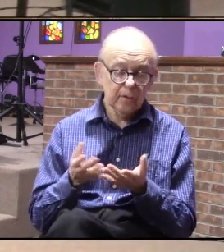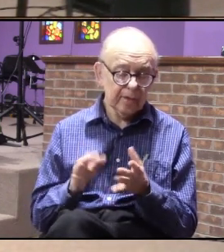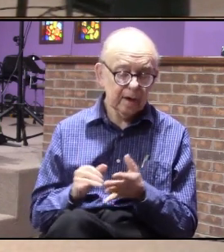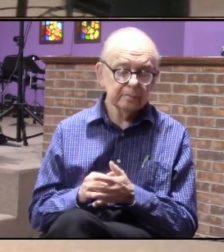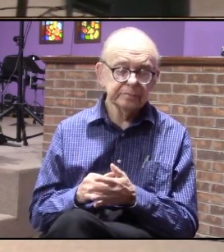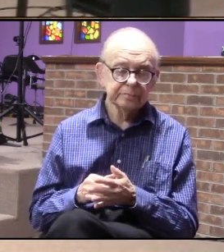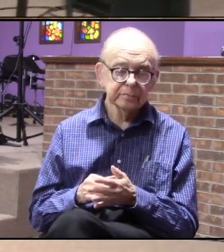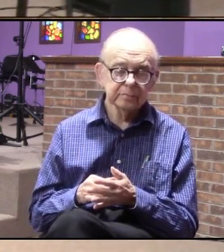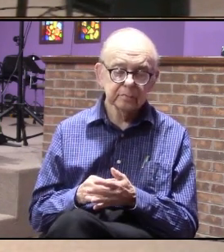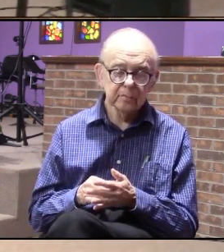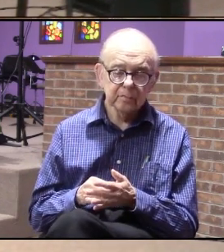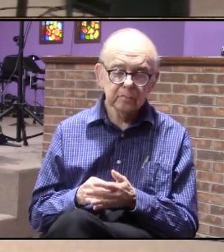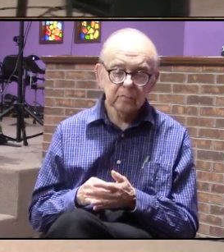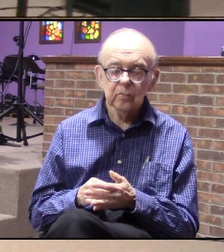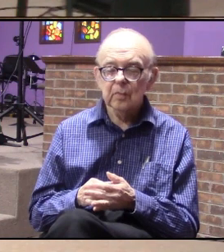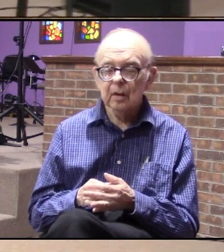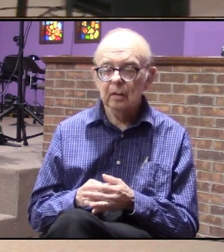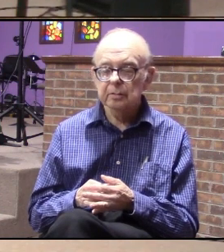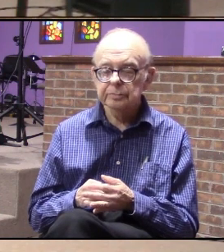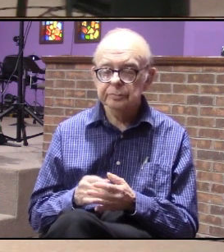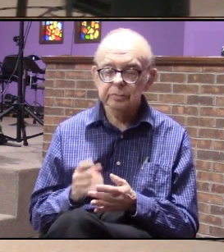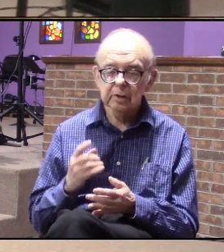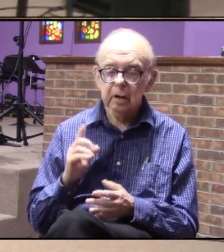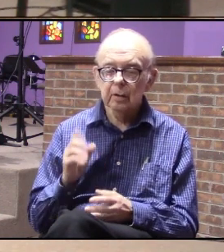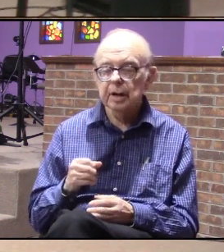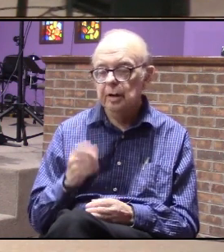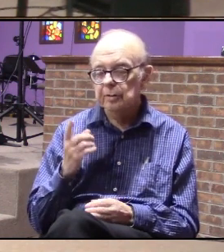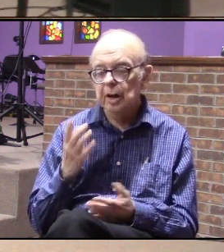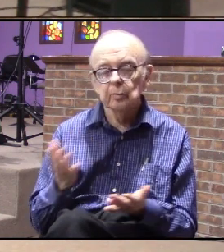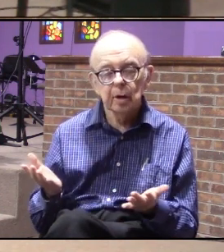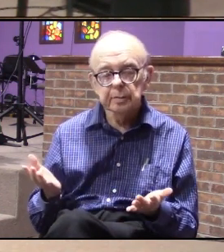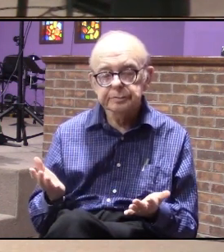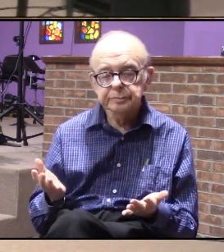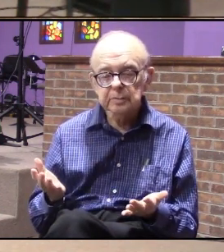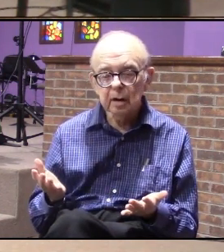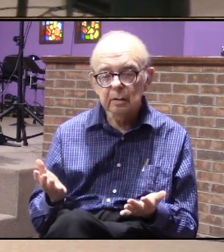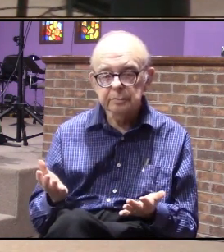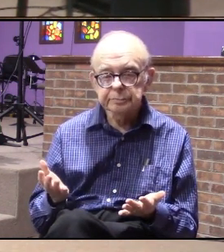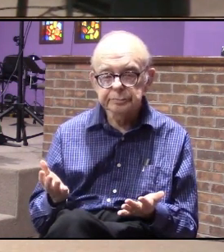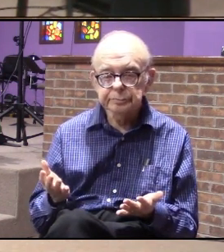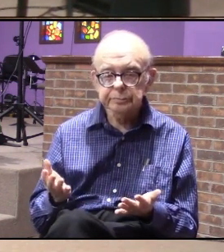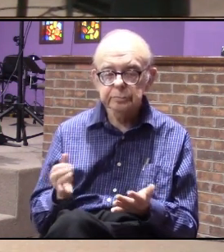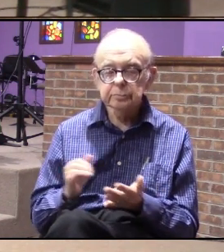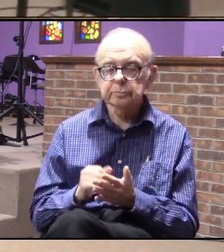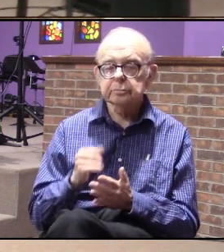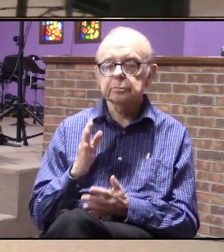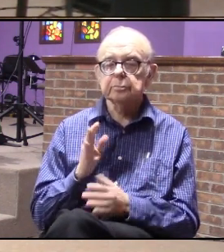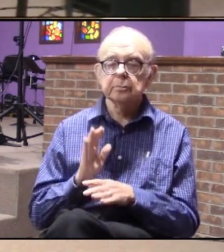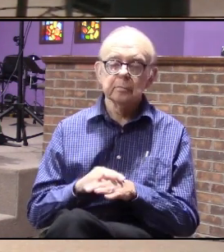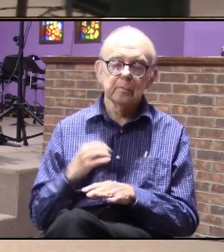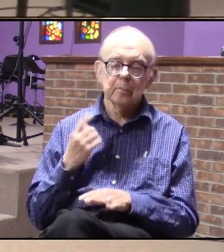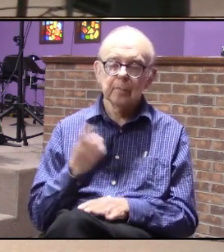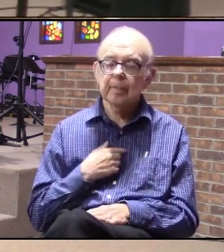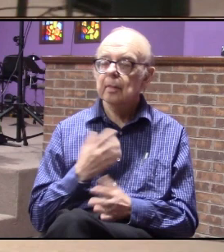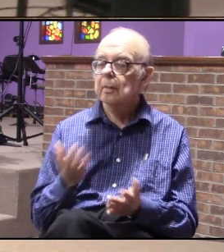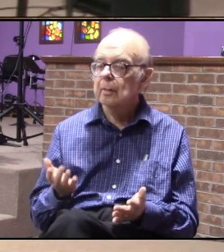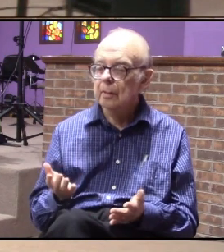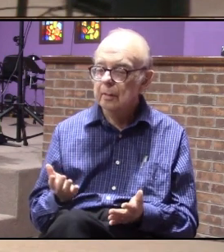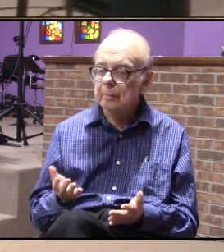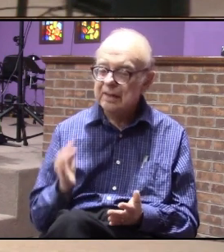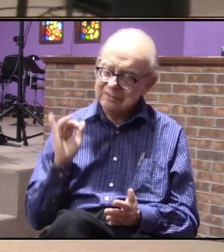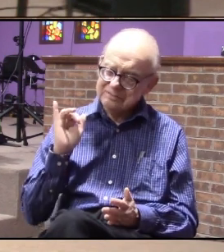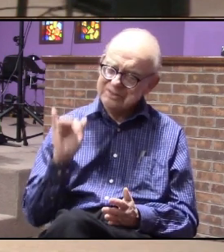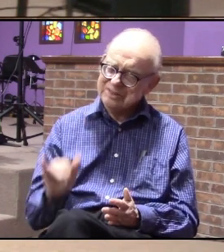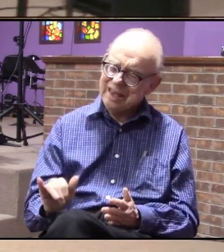But God's saying a lot of things. And so what do we need to understand is this, that God is calling us to what?